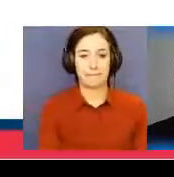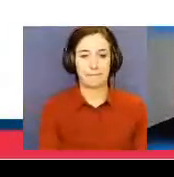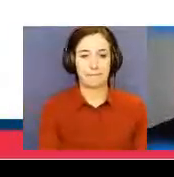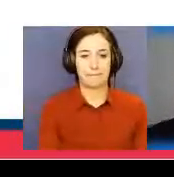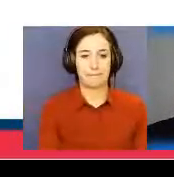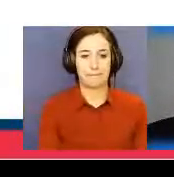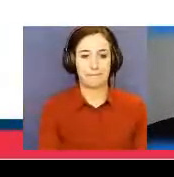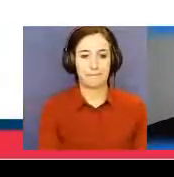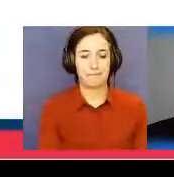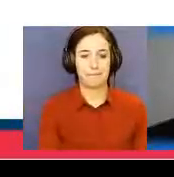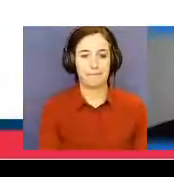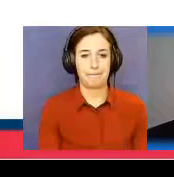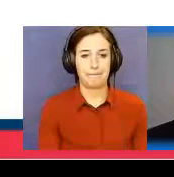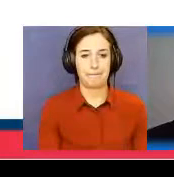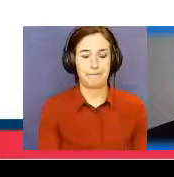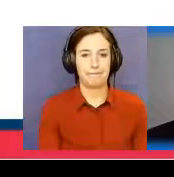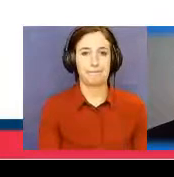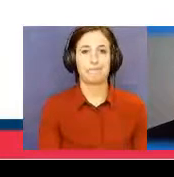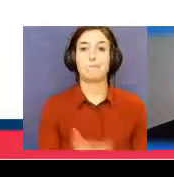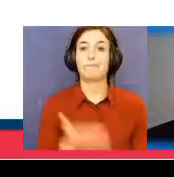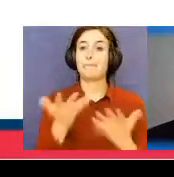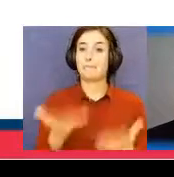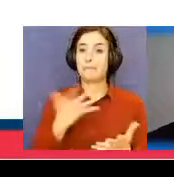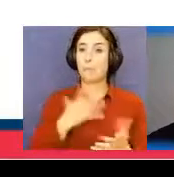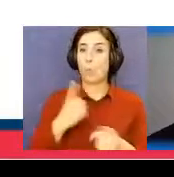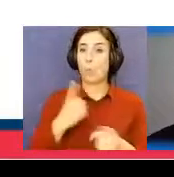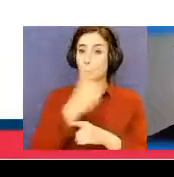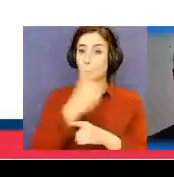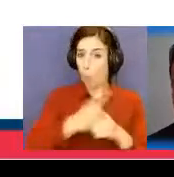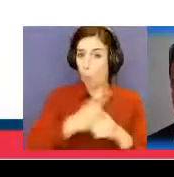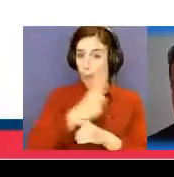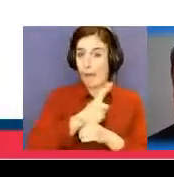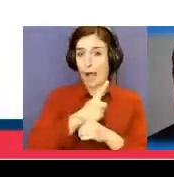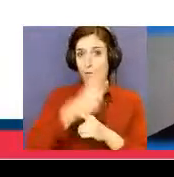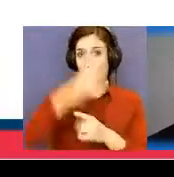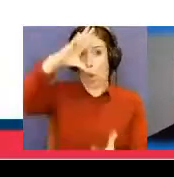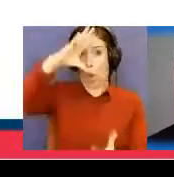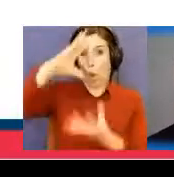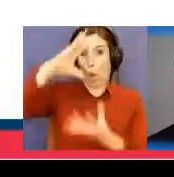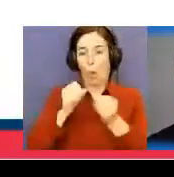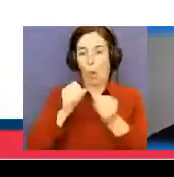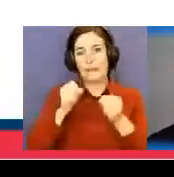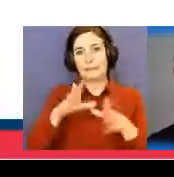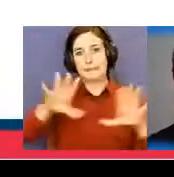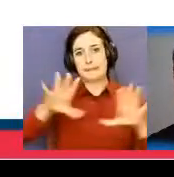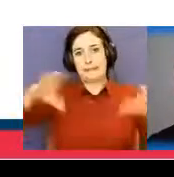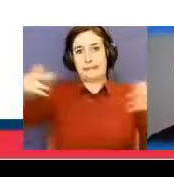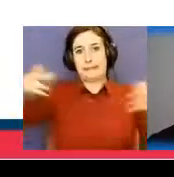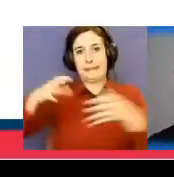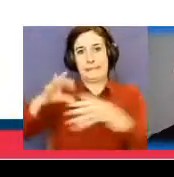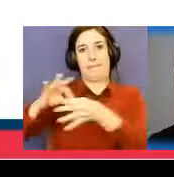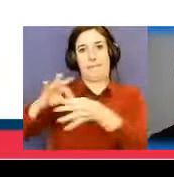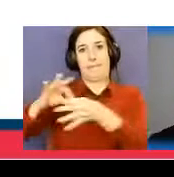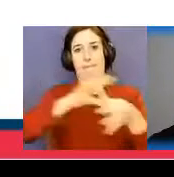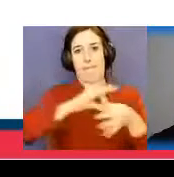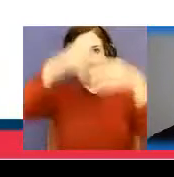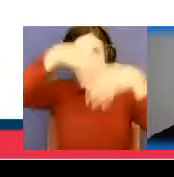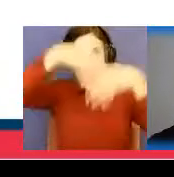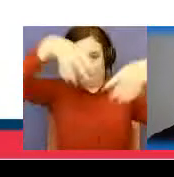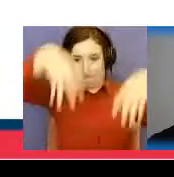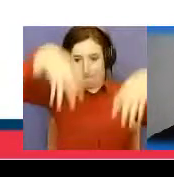So I'm going to move on to some of the thinking, the whole system thinking, and some of the approaches that are currently in train. This isn't everything. This